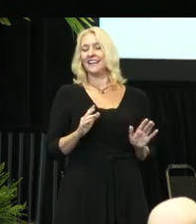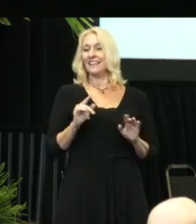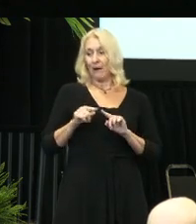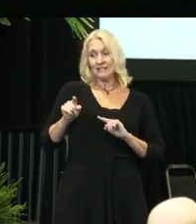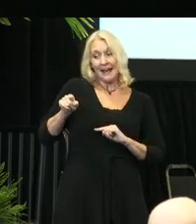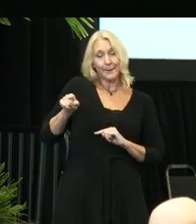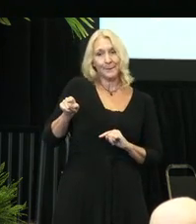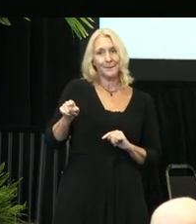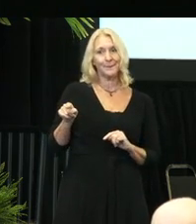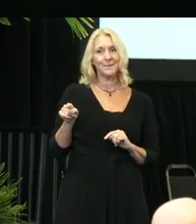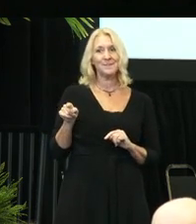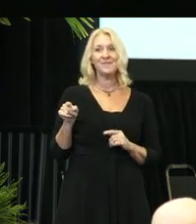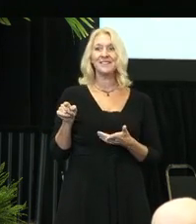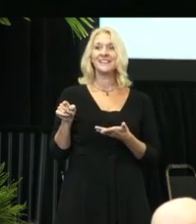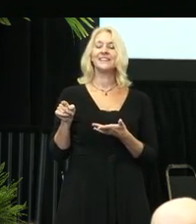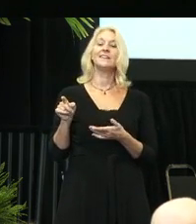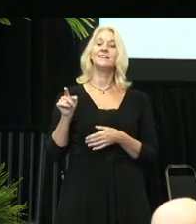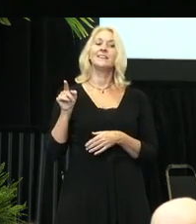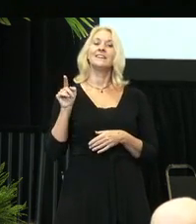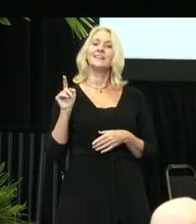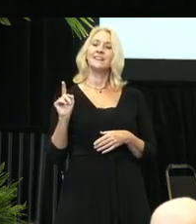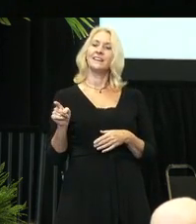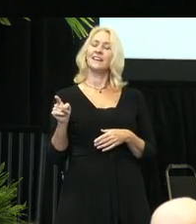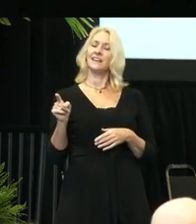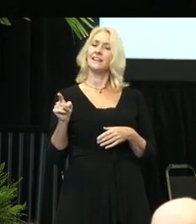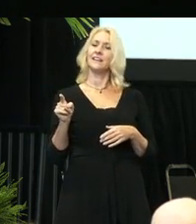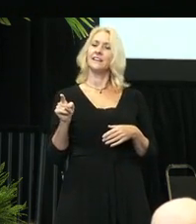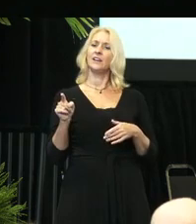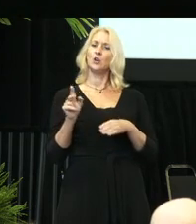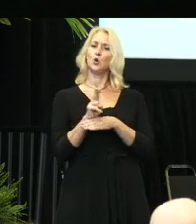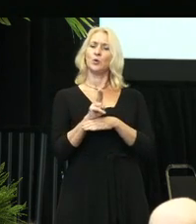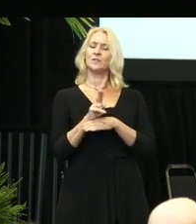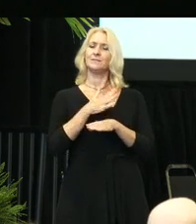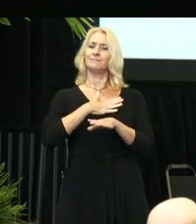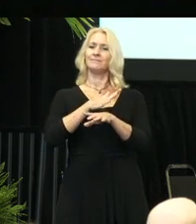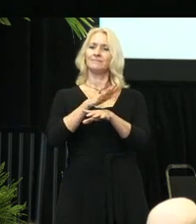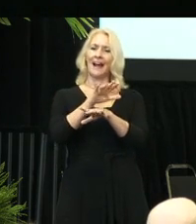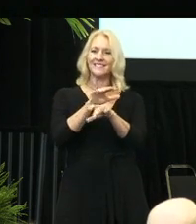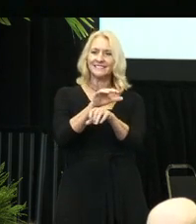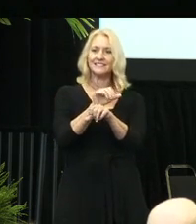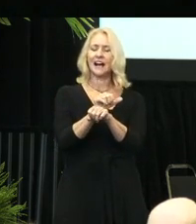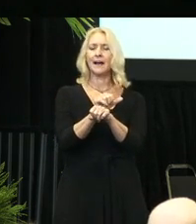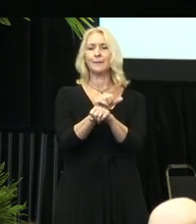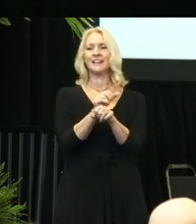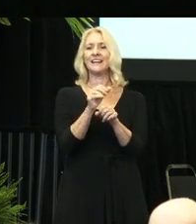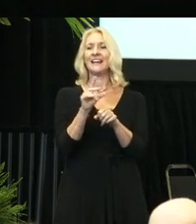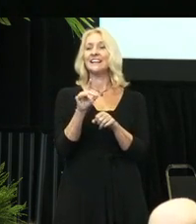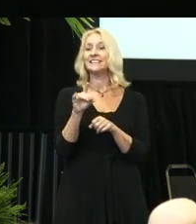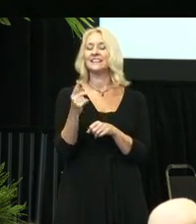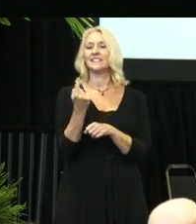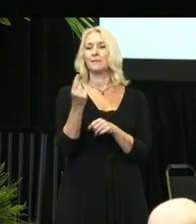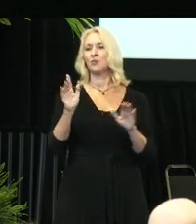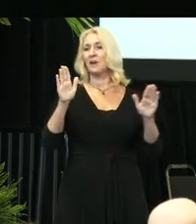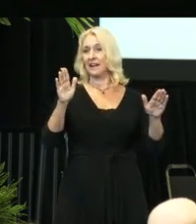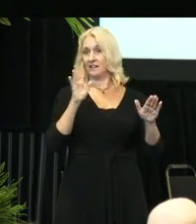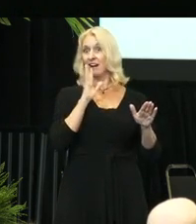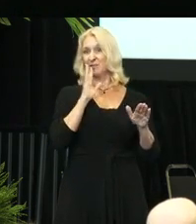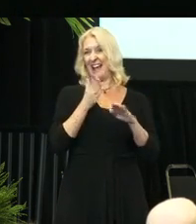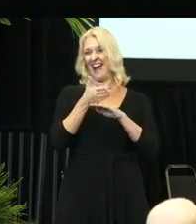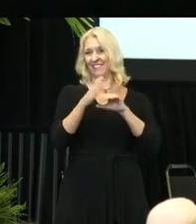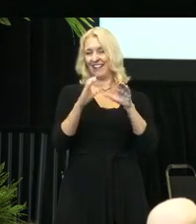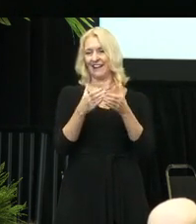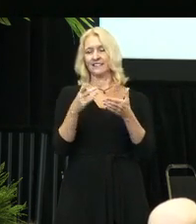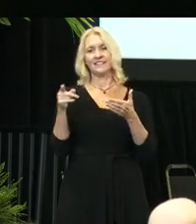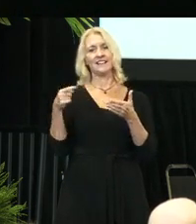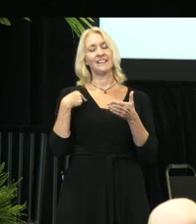him, right? Because he took the assignment and made something great with it. And he talked about it to me afterwards, and he said, this assignment sewed